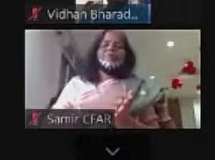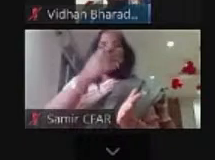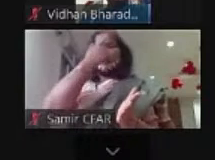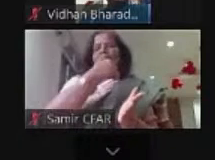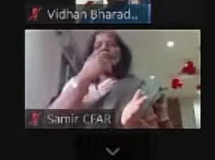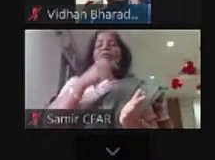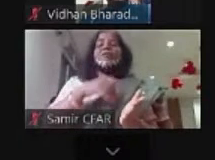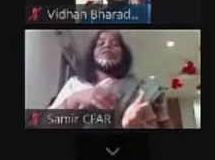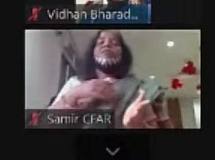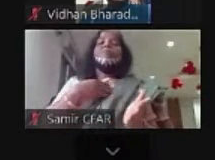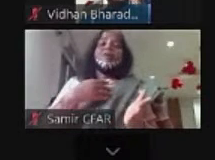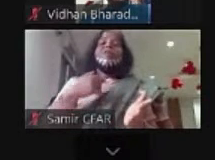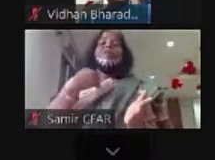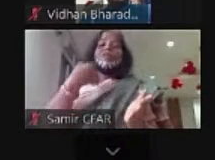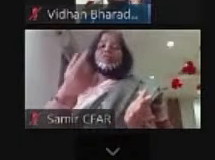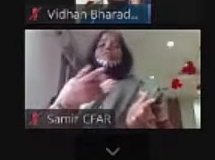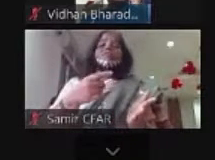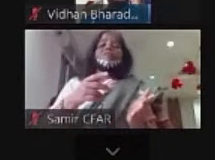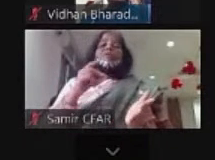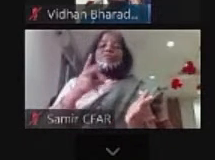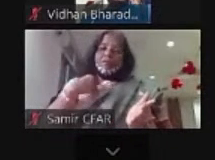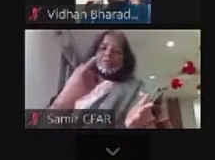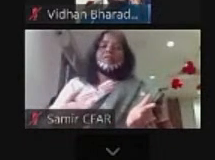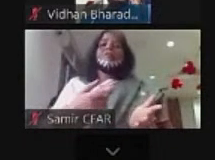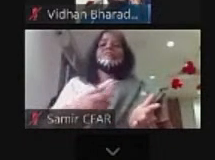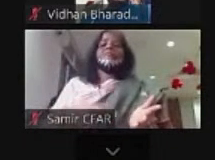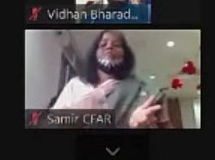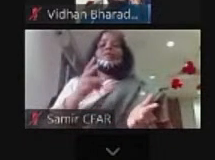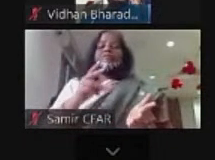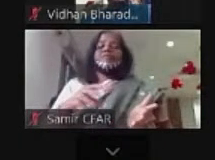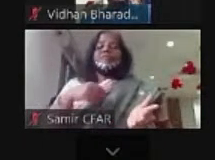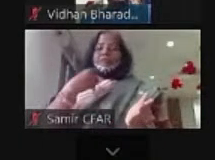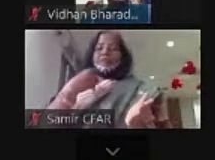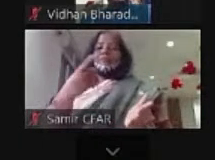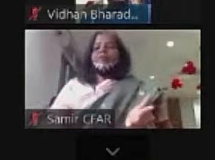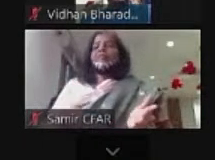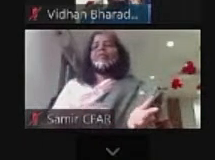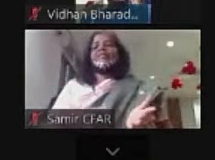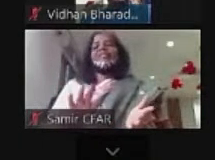However, there has been no work on field.